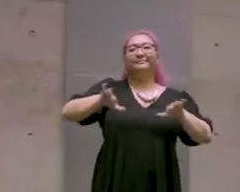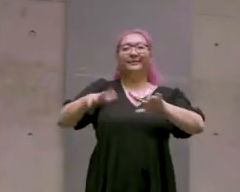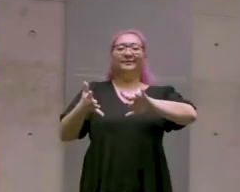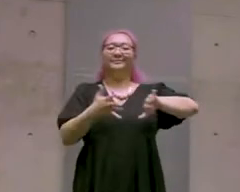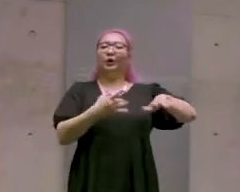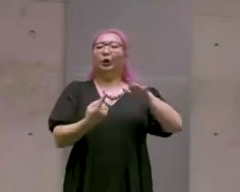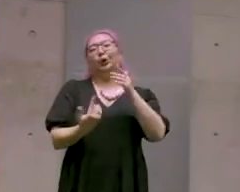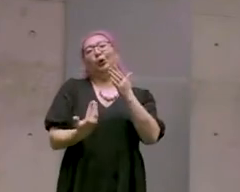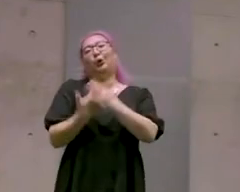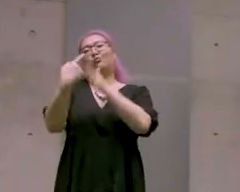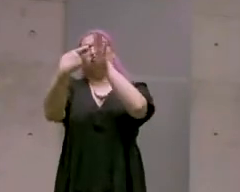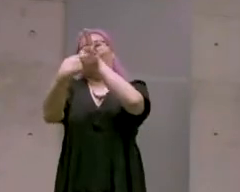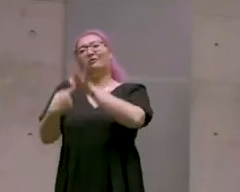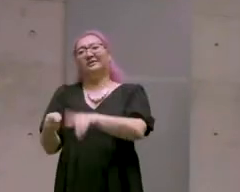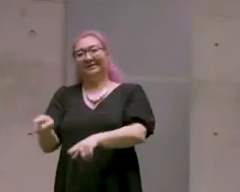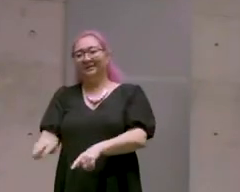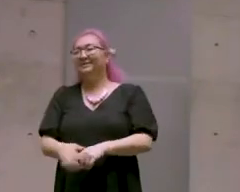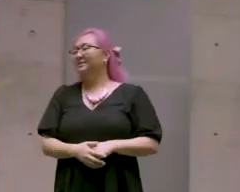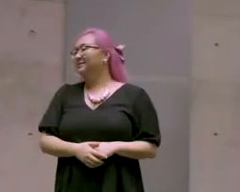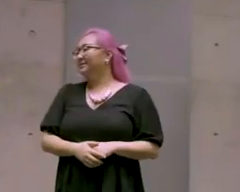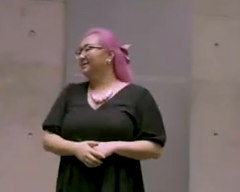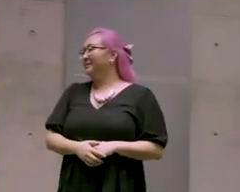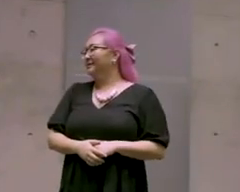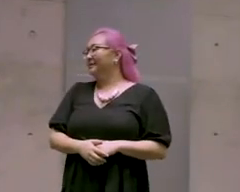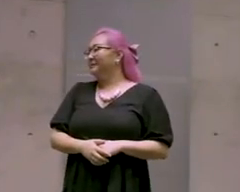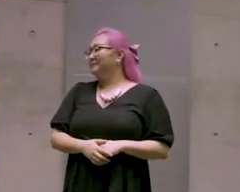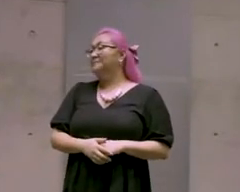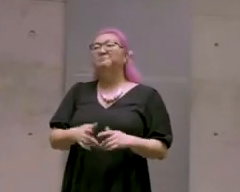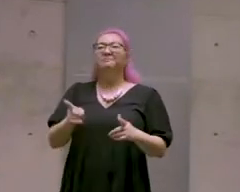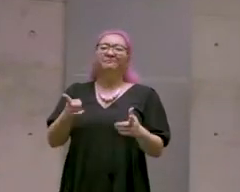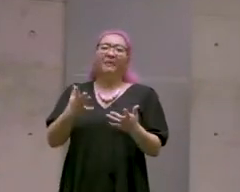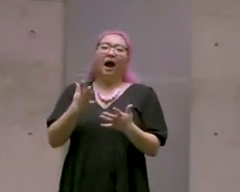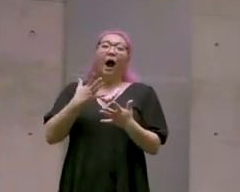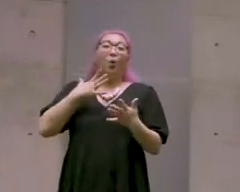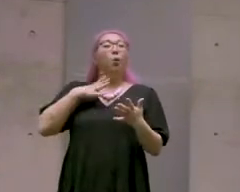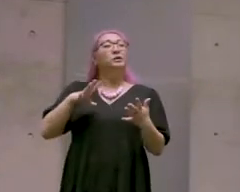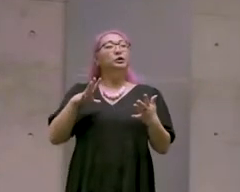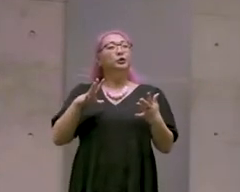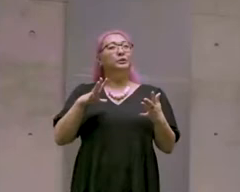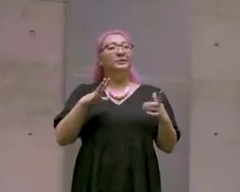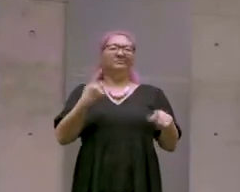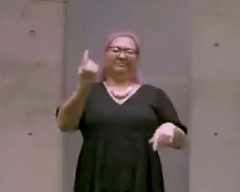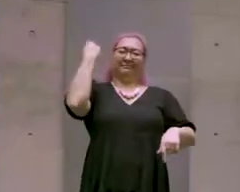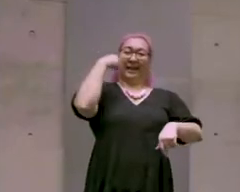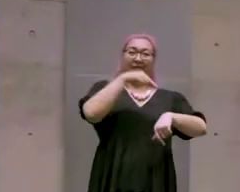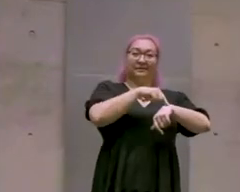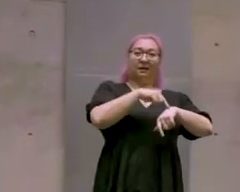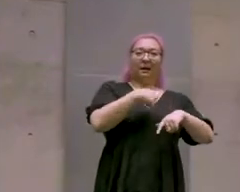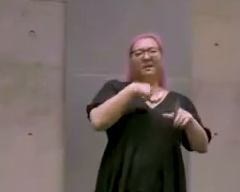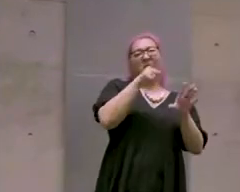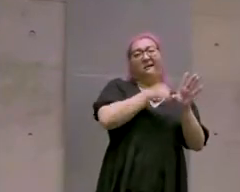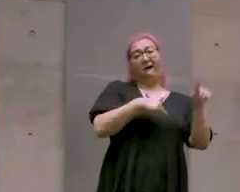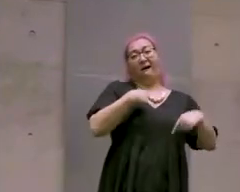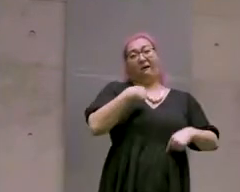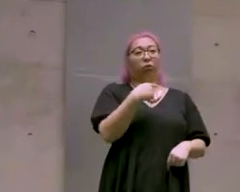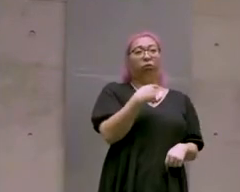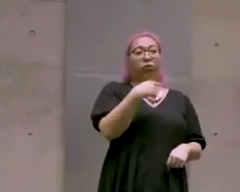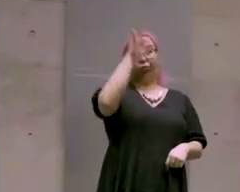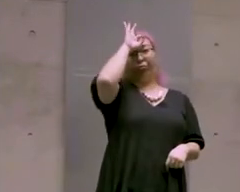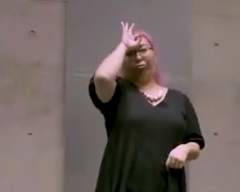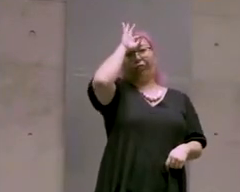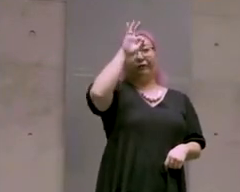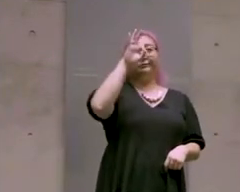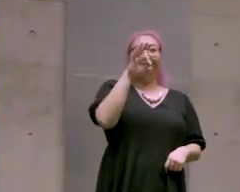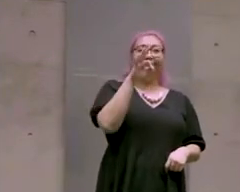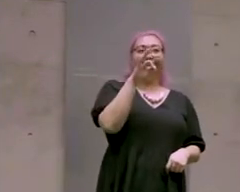I hope so. I hope I wasn't just some awful egotist. But like, I definitely wanted to be seen. And once I was seen, that was terrifying. And then I realized it wasn't as much fun as I